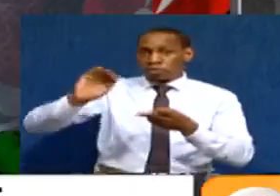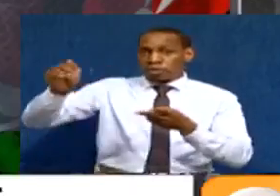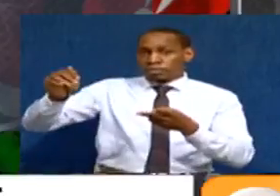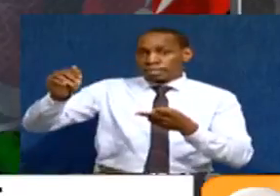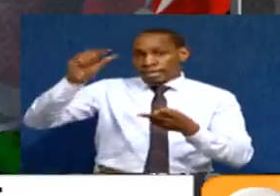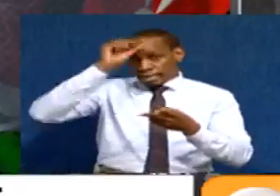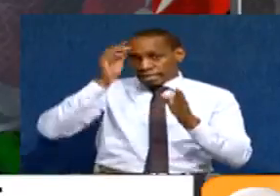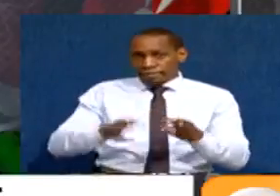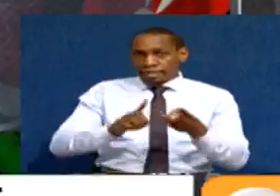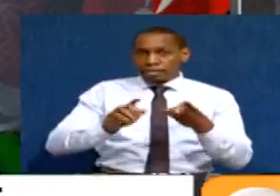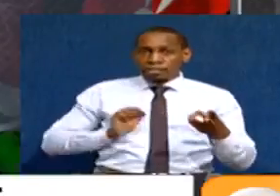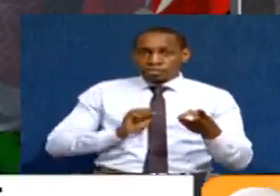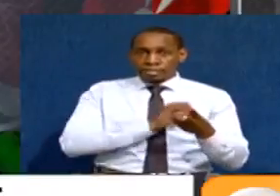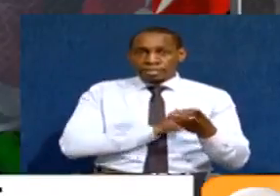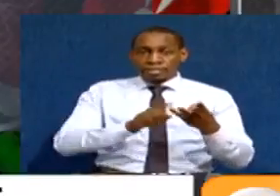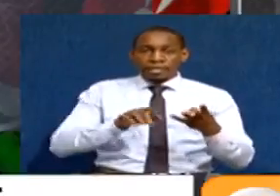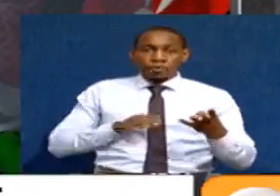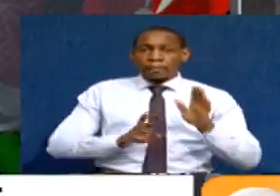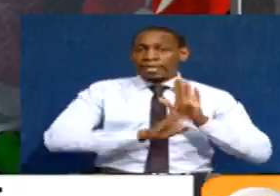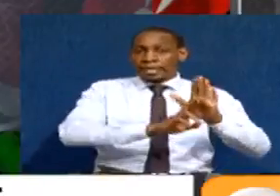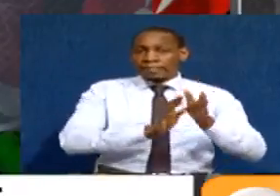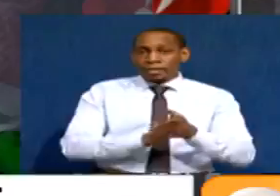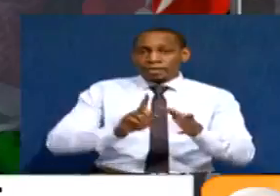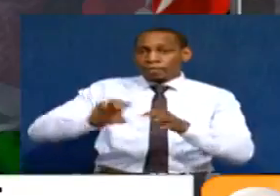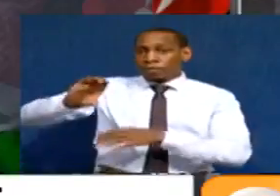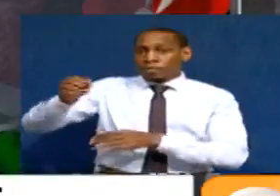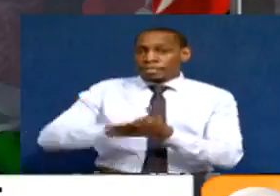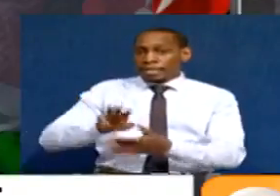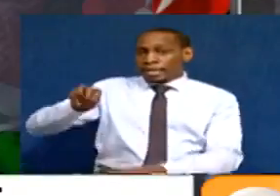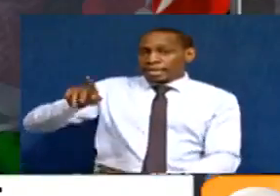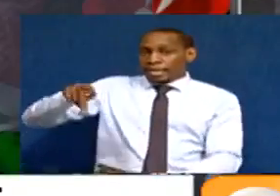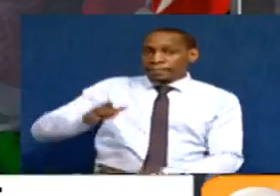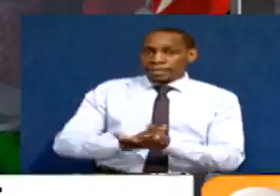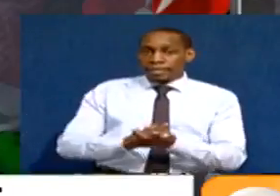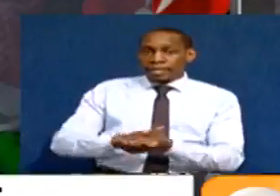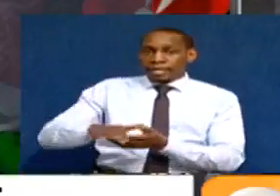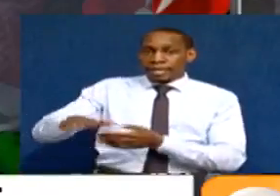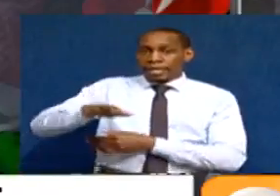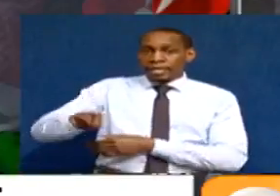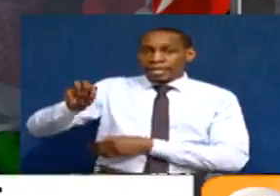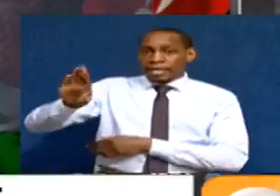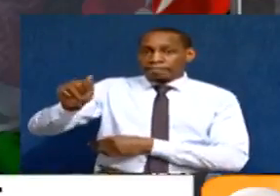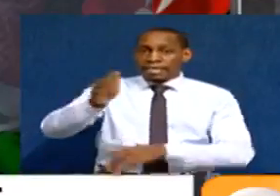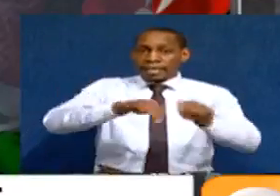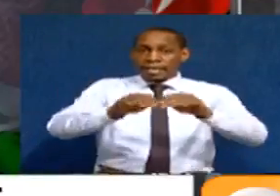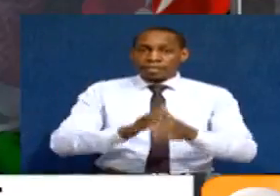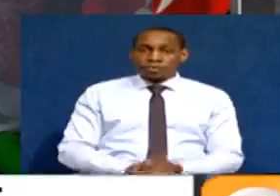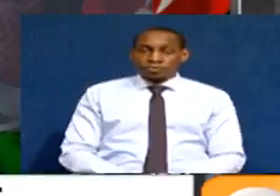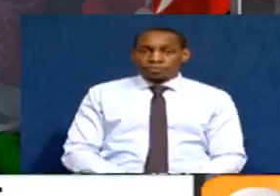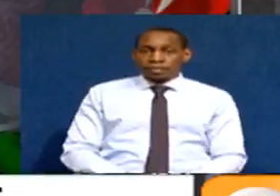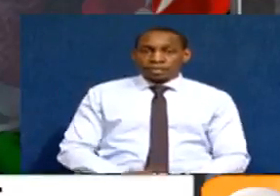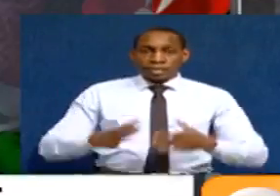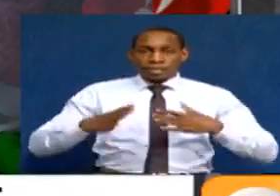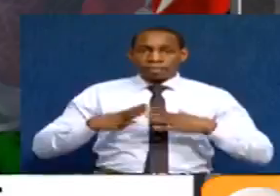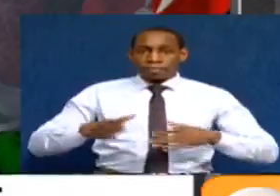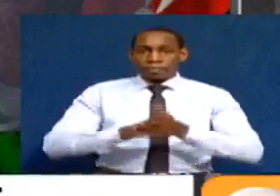for governorship, senate or woman representative, or constituency for an MP and a ward for an MC election. The population